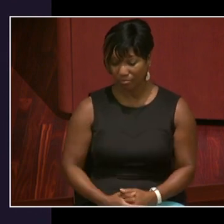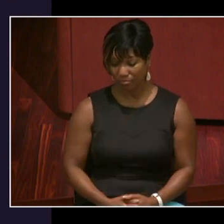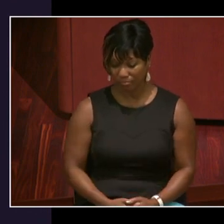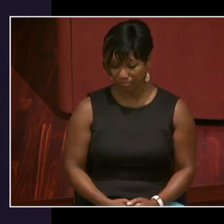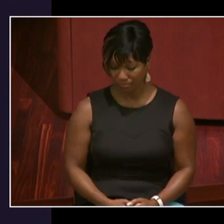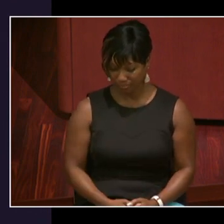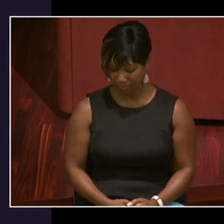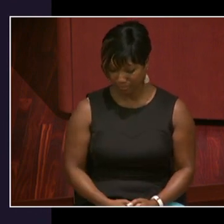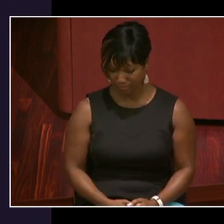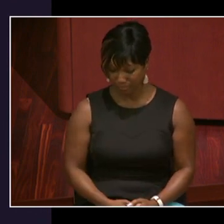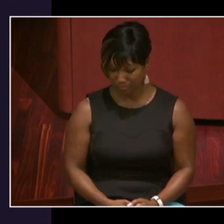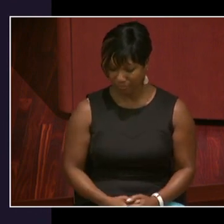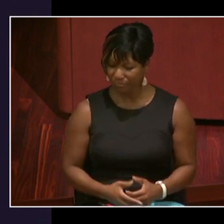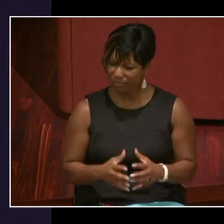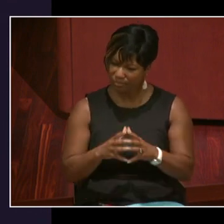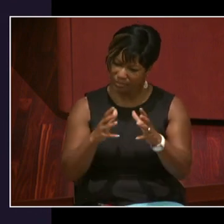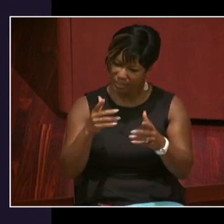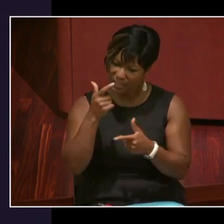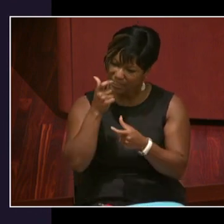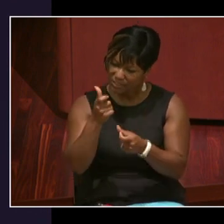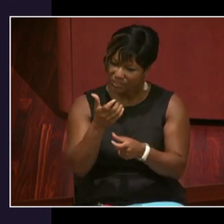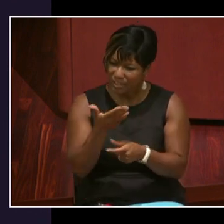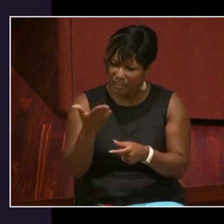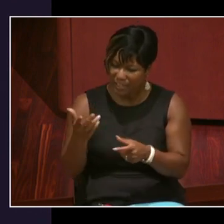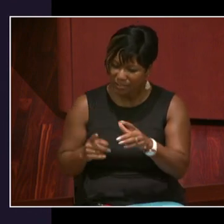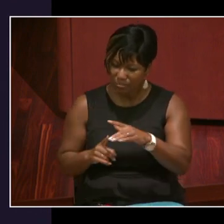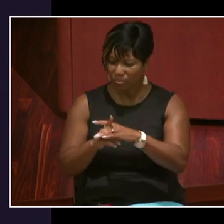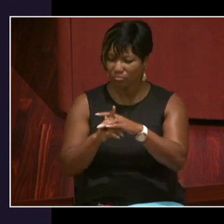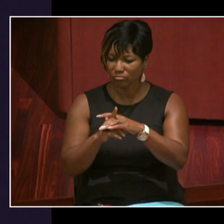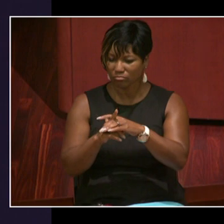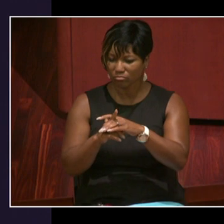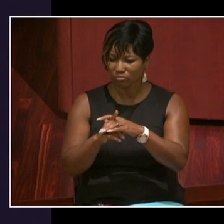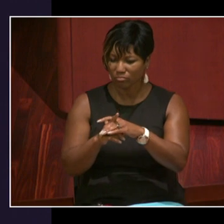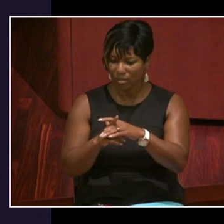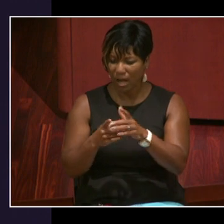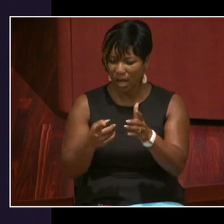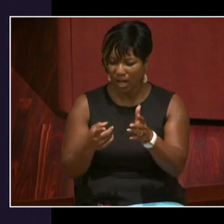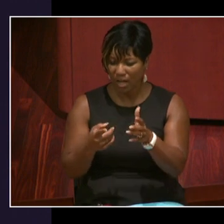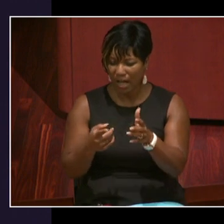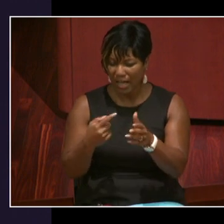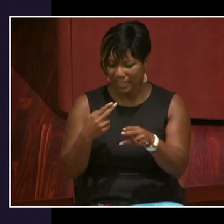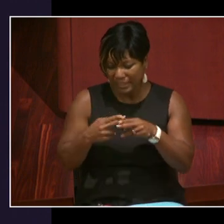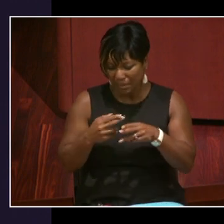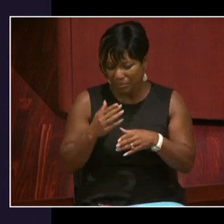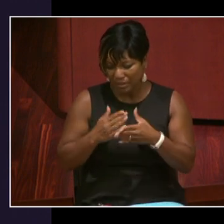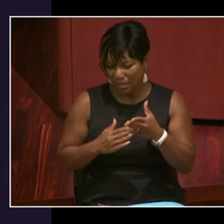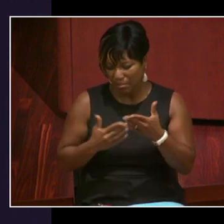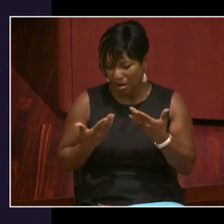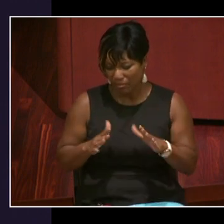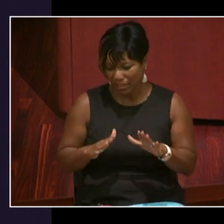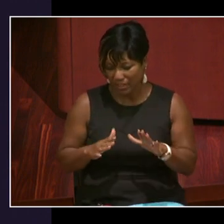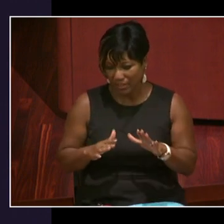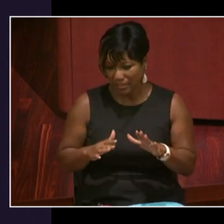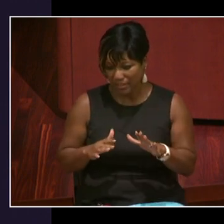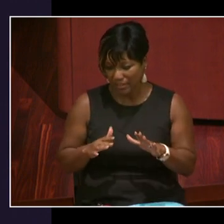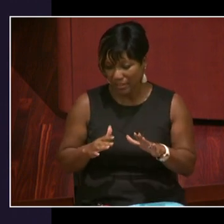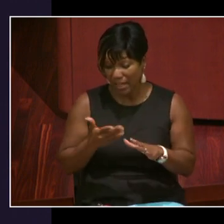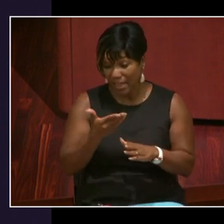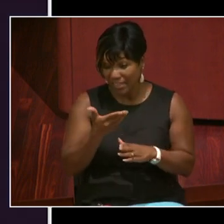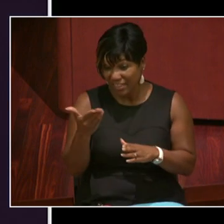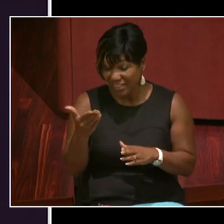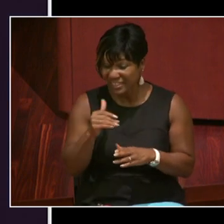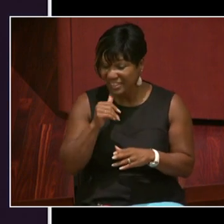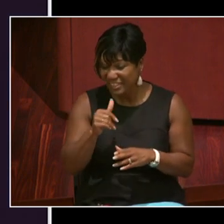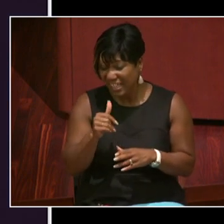There are also a lot of interesting items that show up within the files. I've already kind of hinted at a couple of them. But again, these are things that